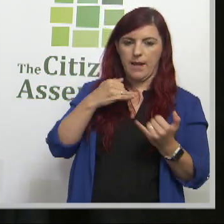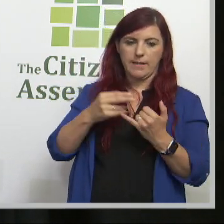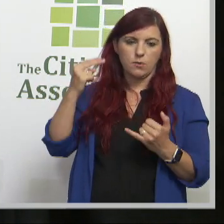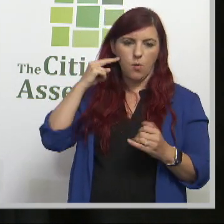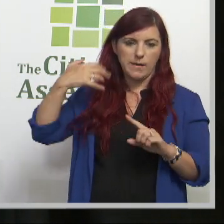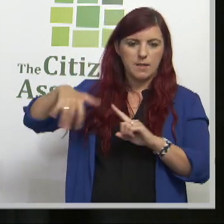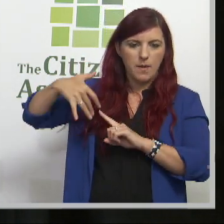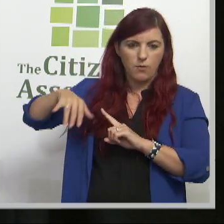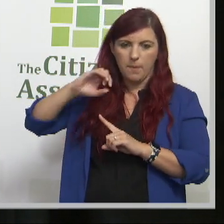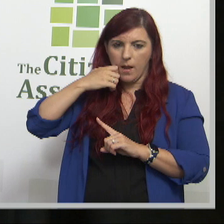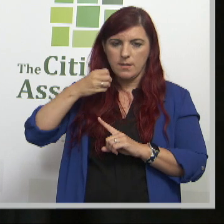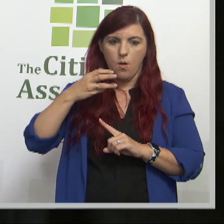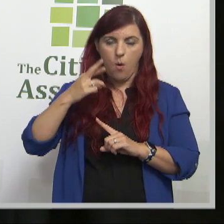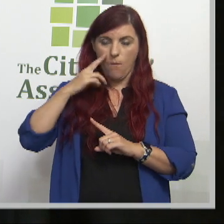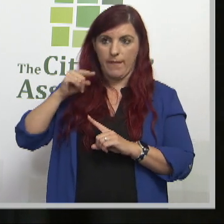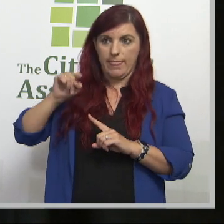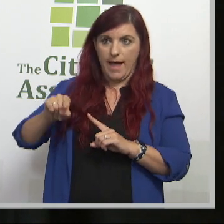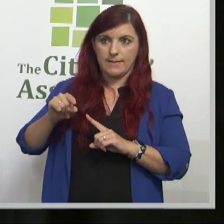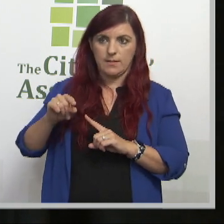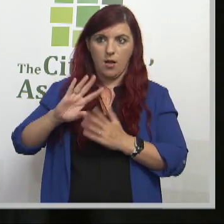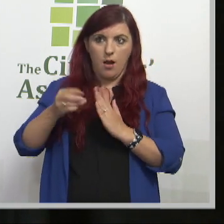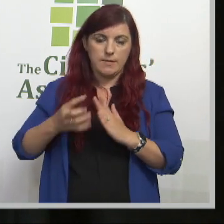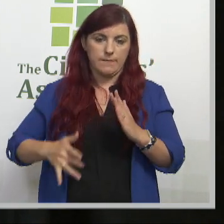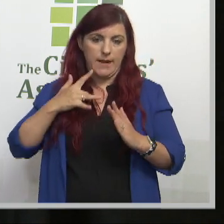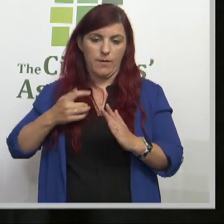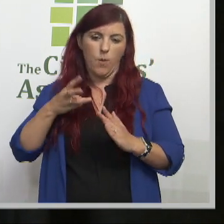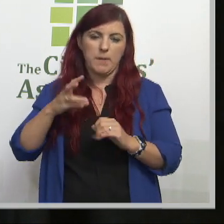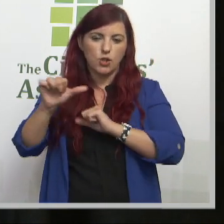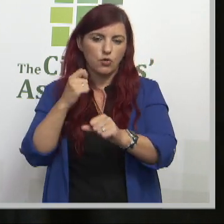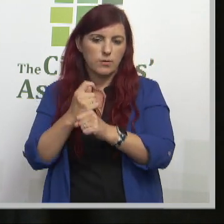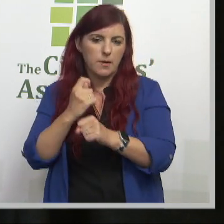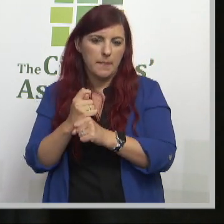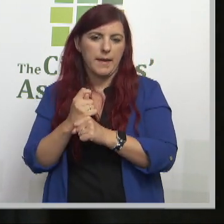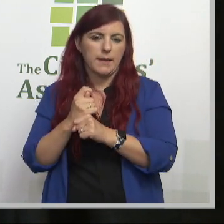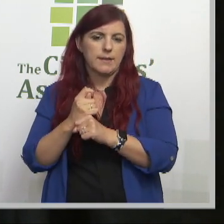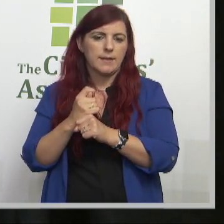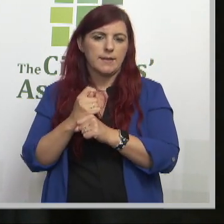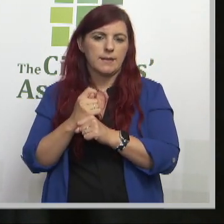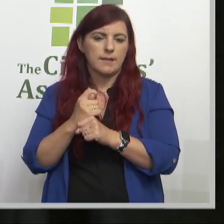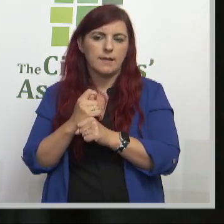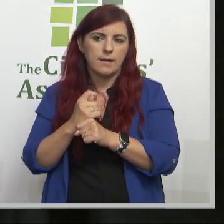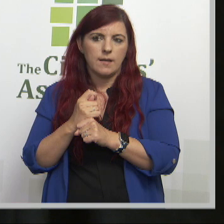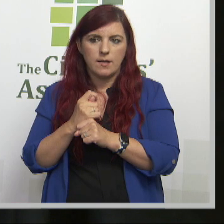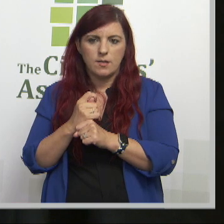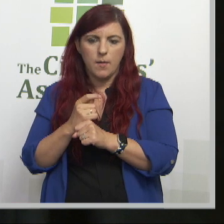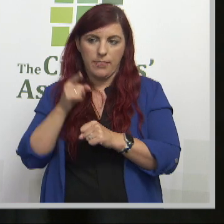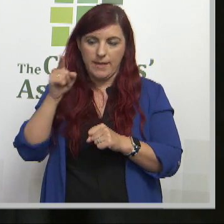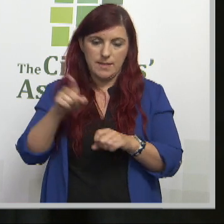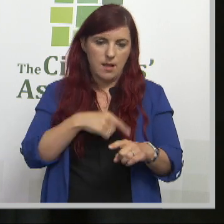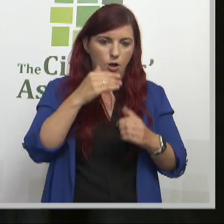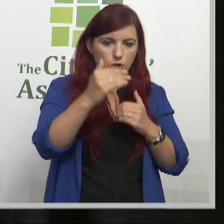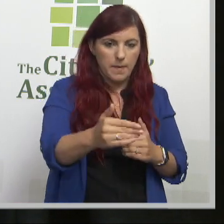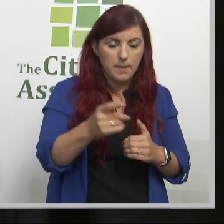and it's going to be hopefully a short-term thing. Most economists think it'll be a year or two. But this is another example of the kind of pressures that the